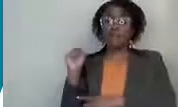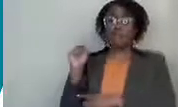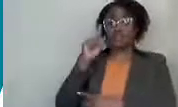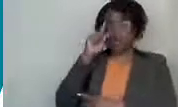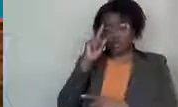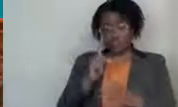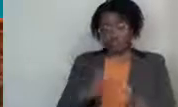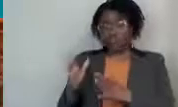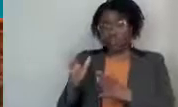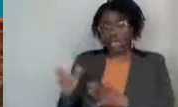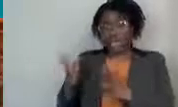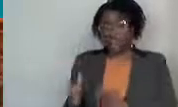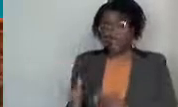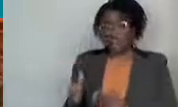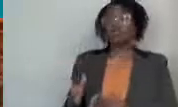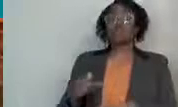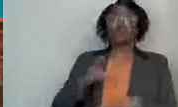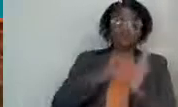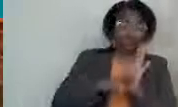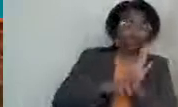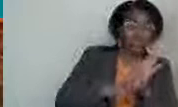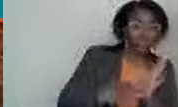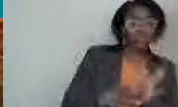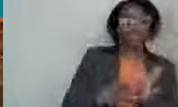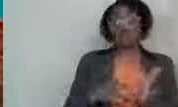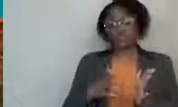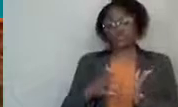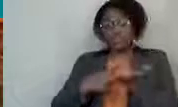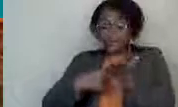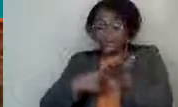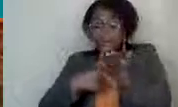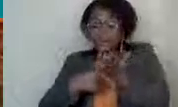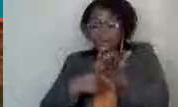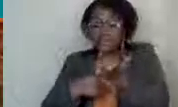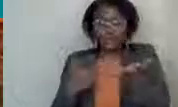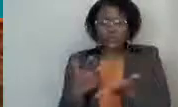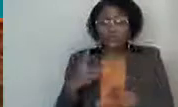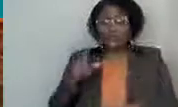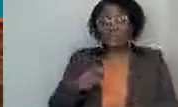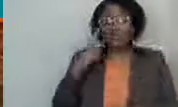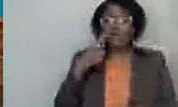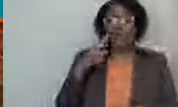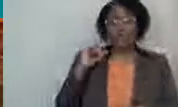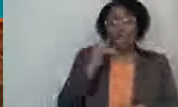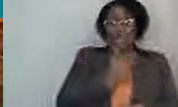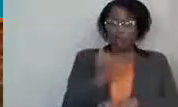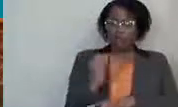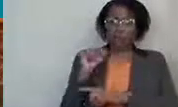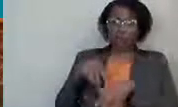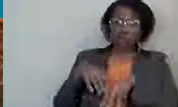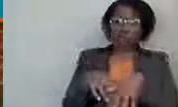researchers across different sectors to talk about what it would take for our social movements to